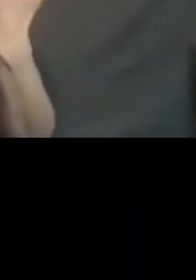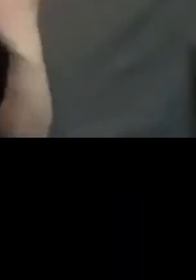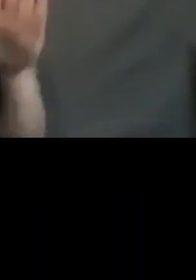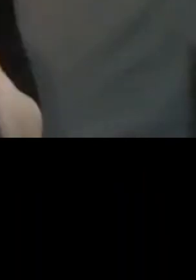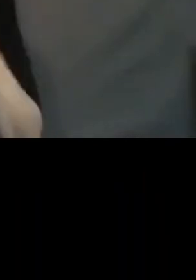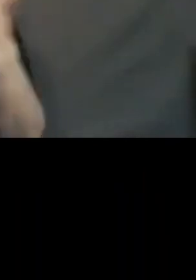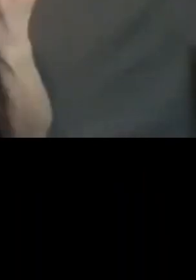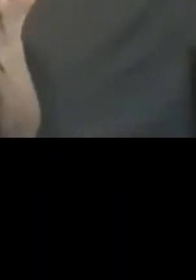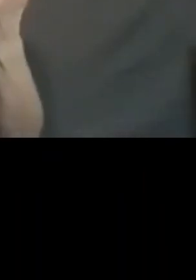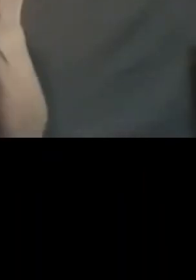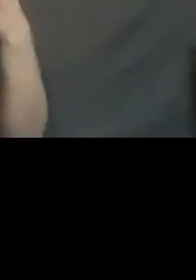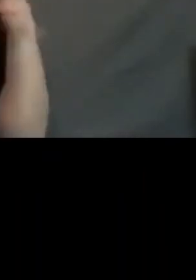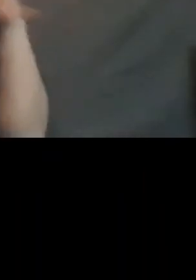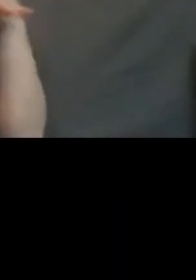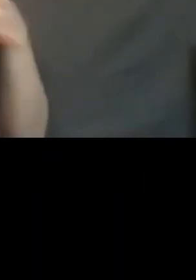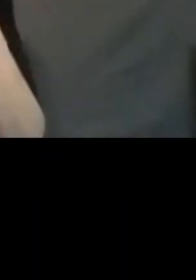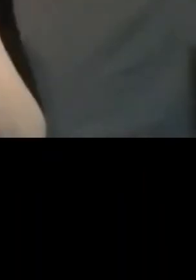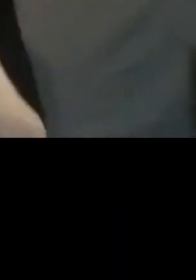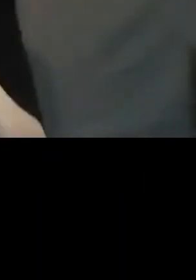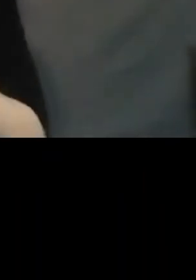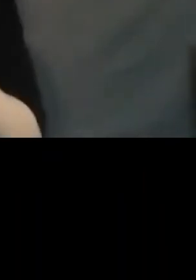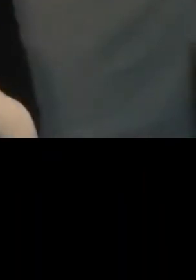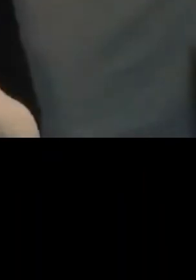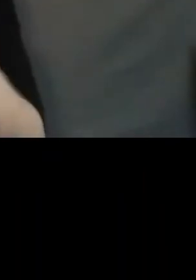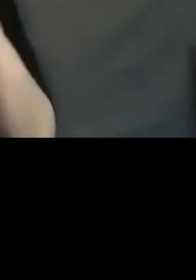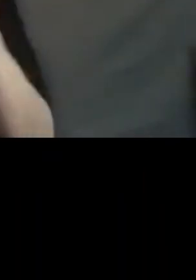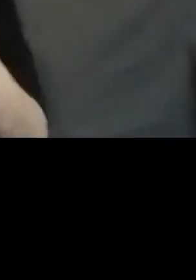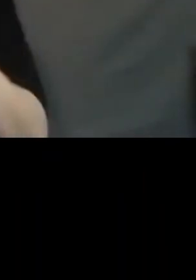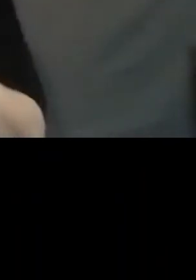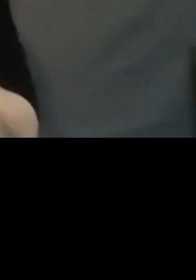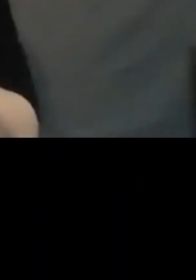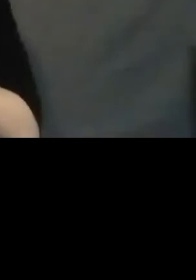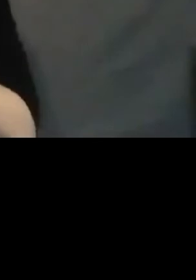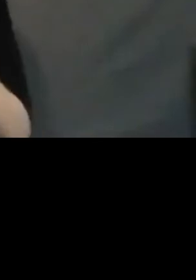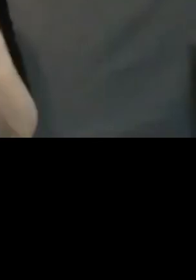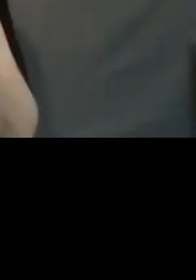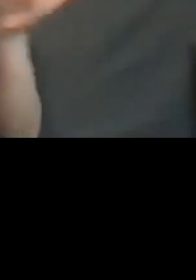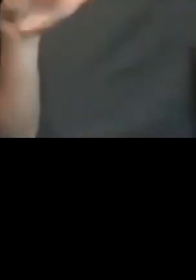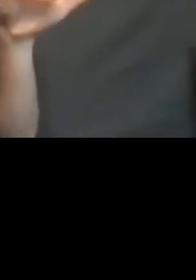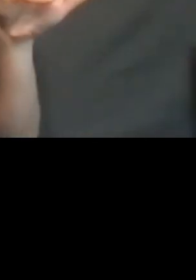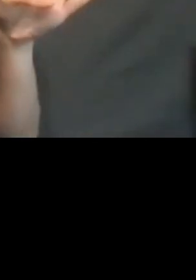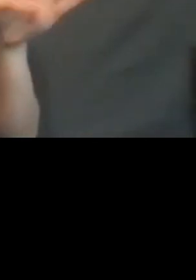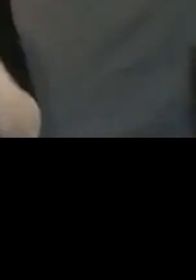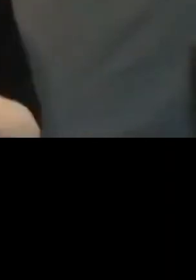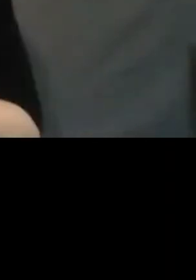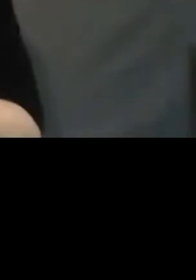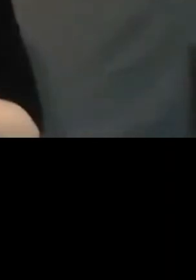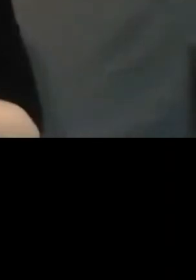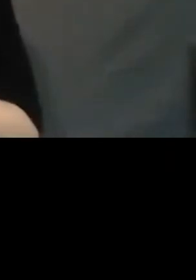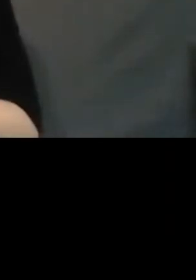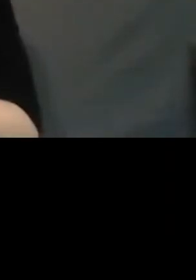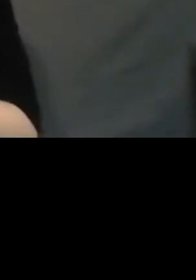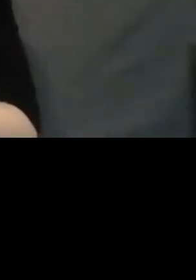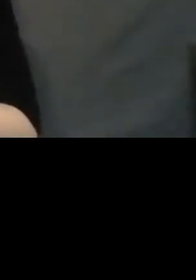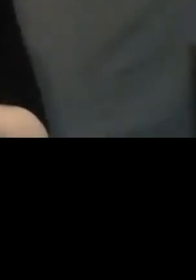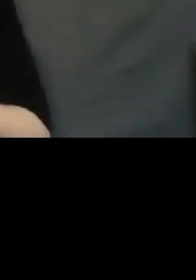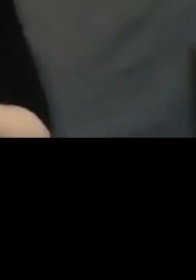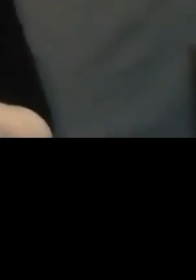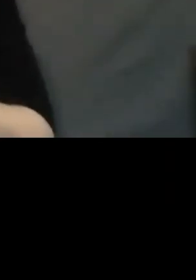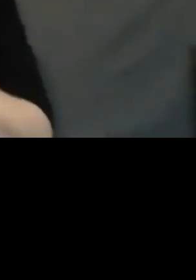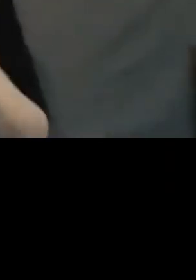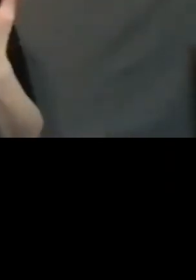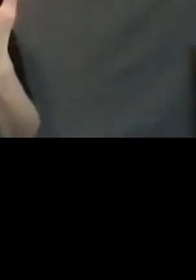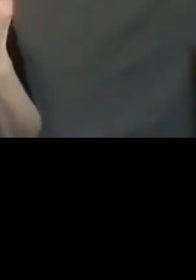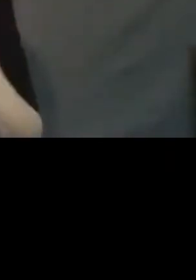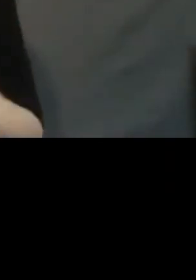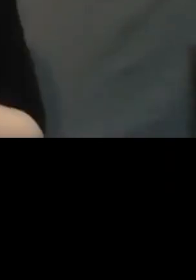about it in the context of causal mediation analysis or in the general causal inference setting, in which you only look at the